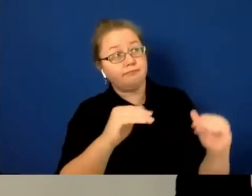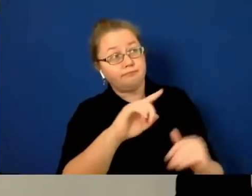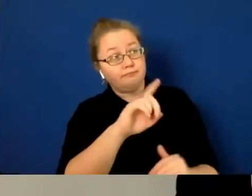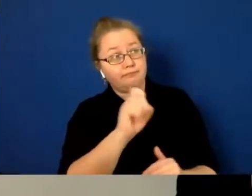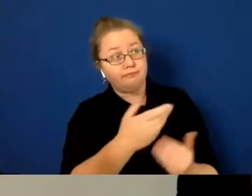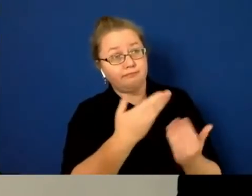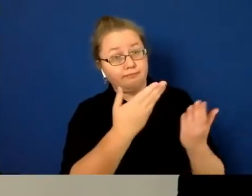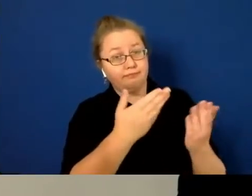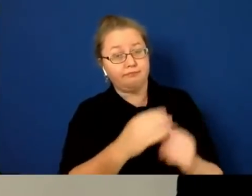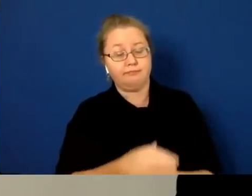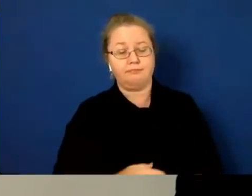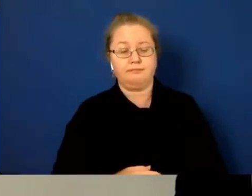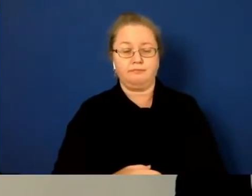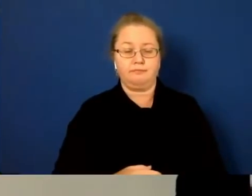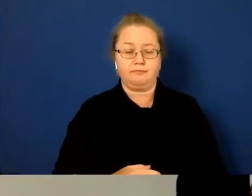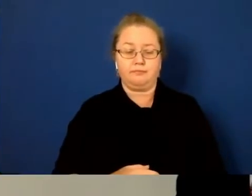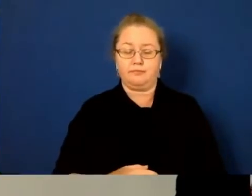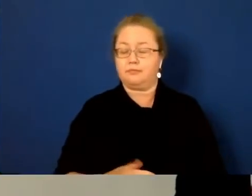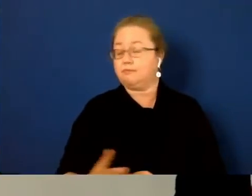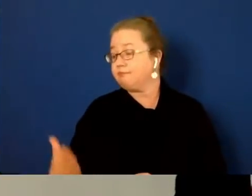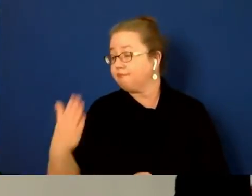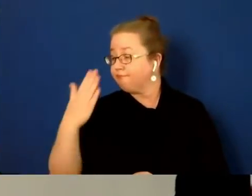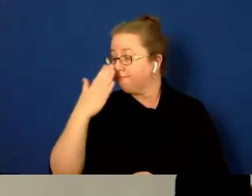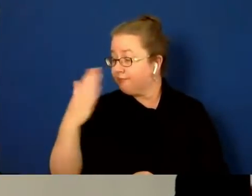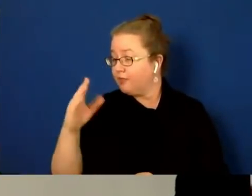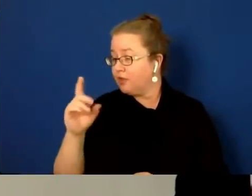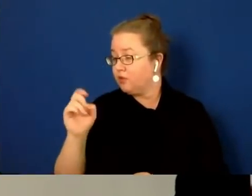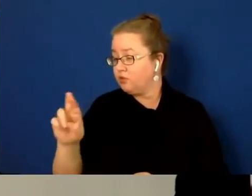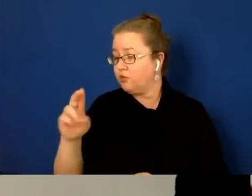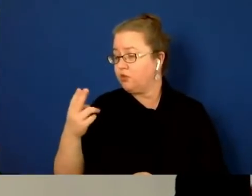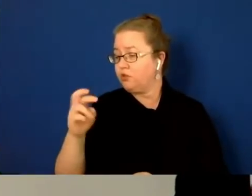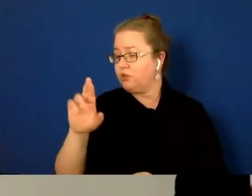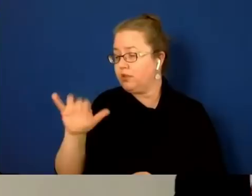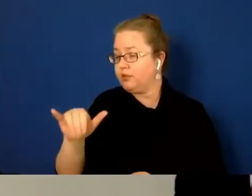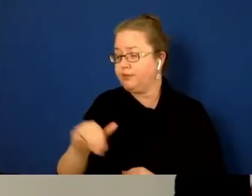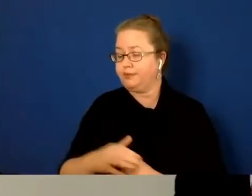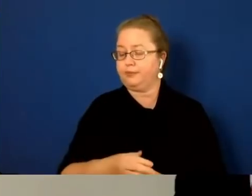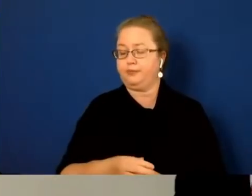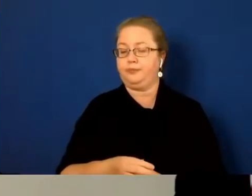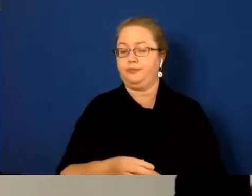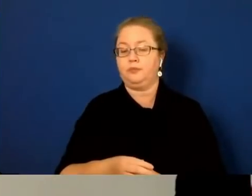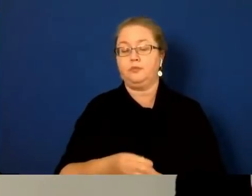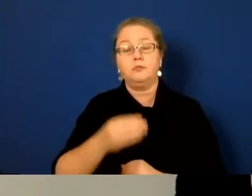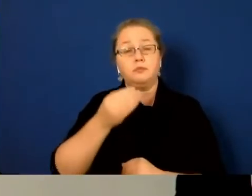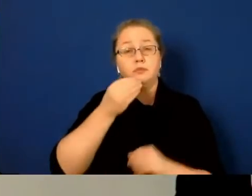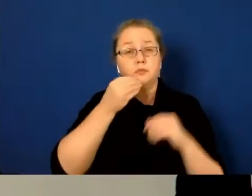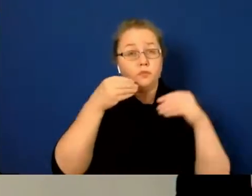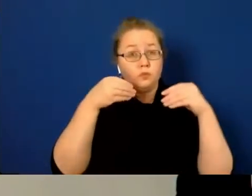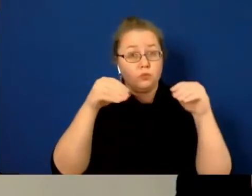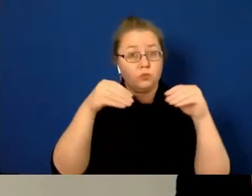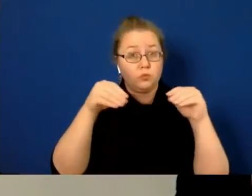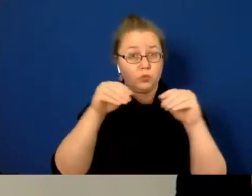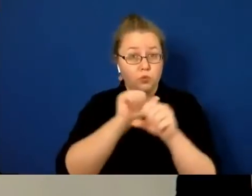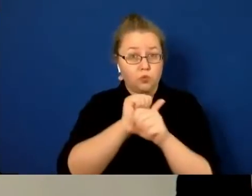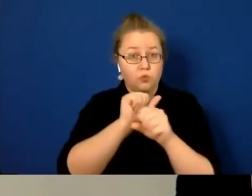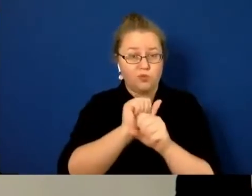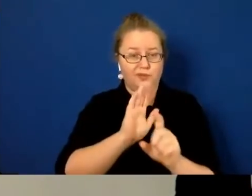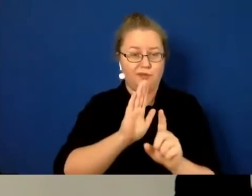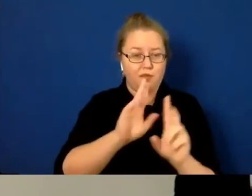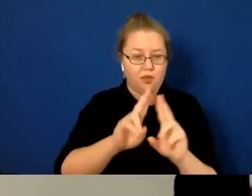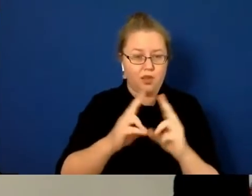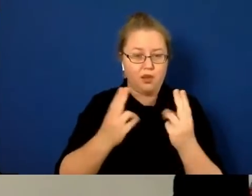province, and they bring that risk back with them. And so the settings that can happen are the same